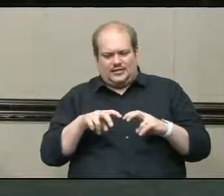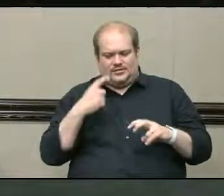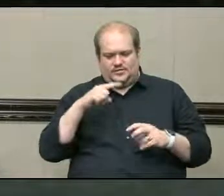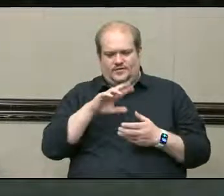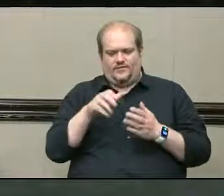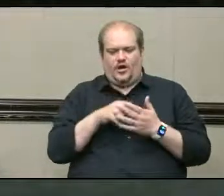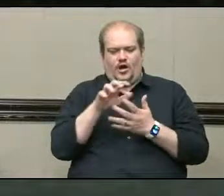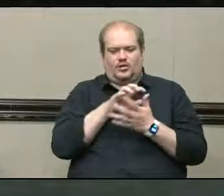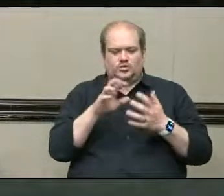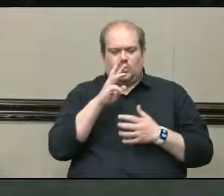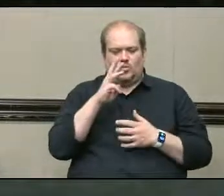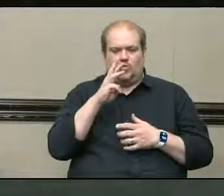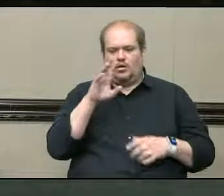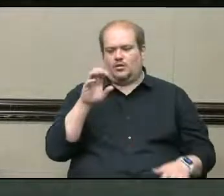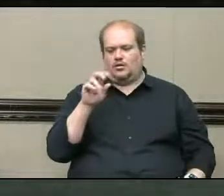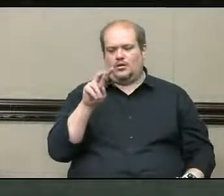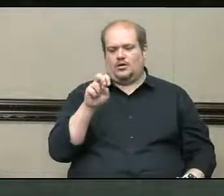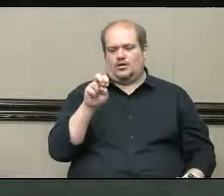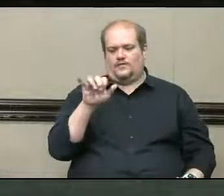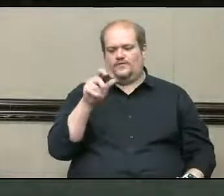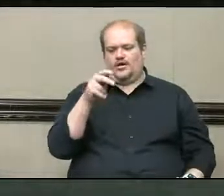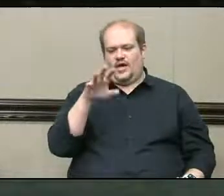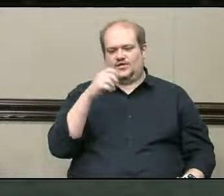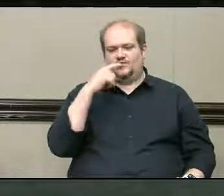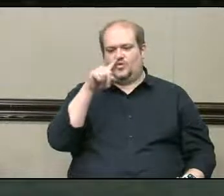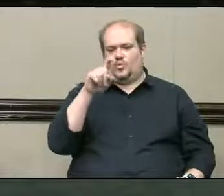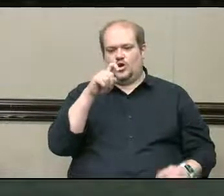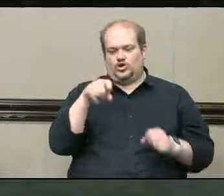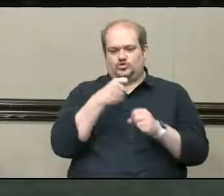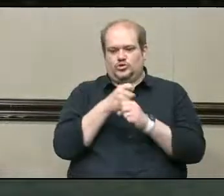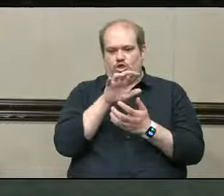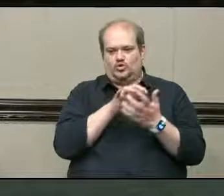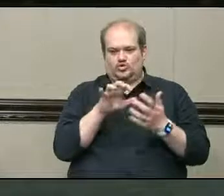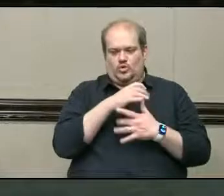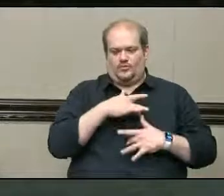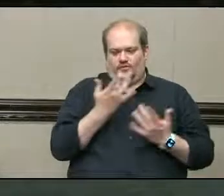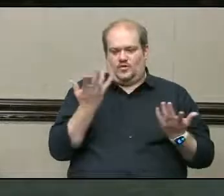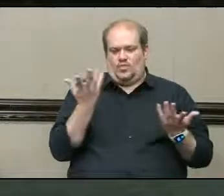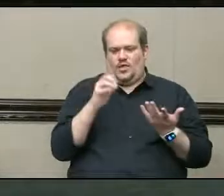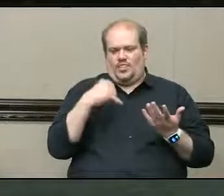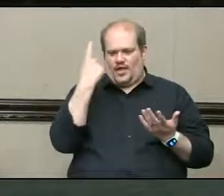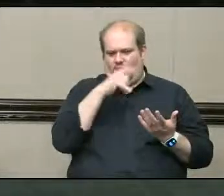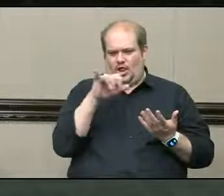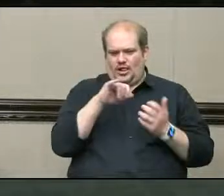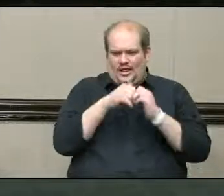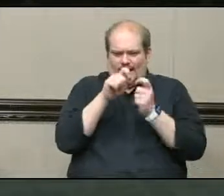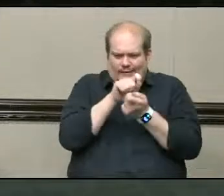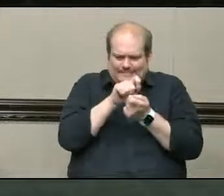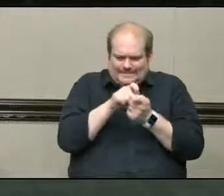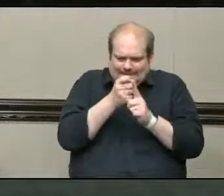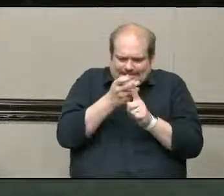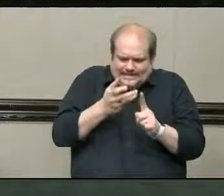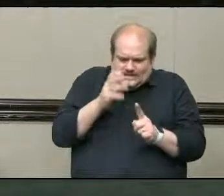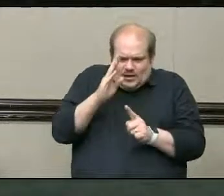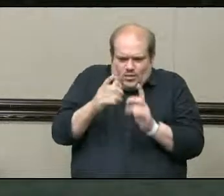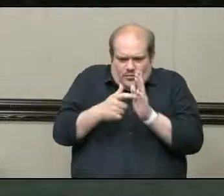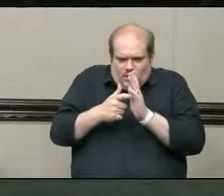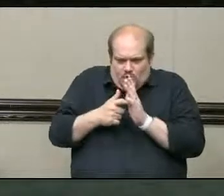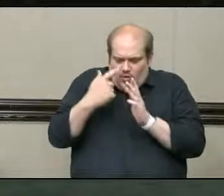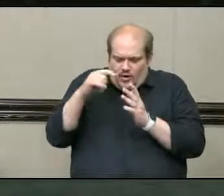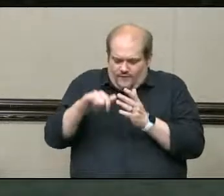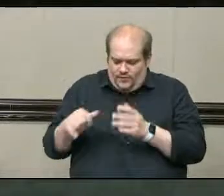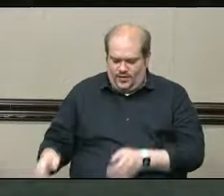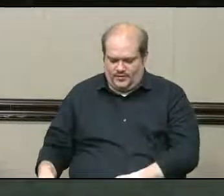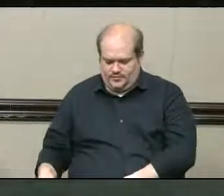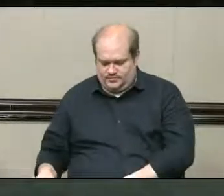all stormwater conveyance for the 100-year storm event? What will this look like and how detailed will it be required to